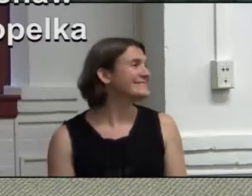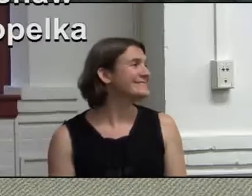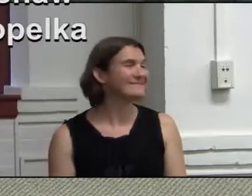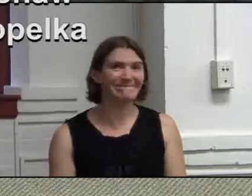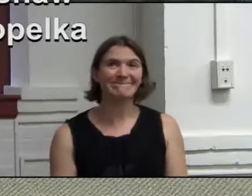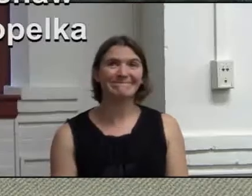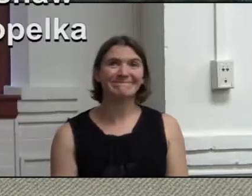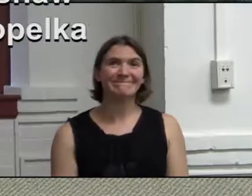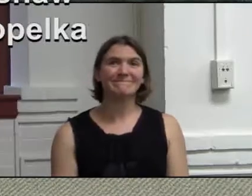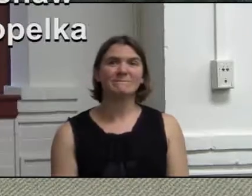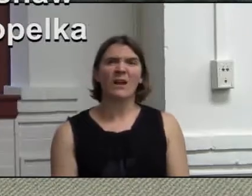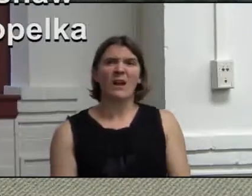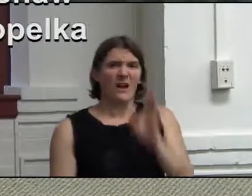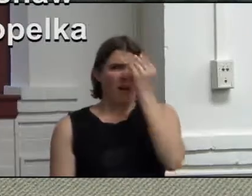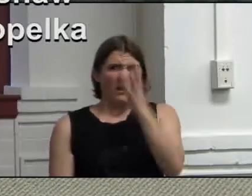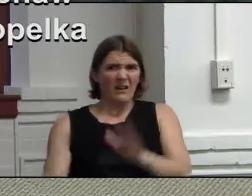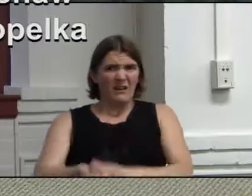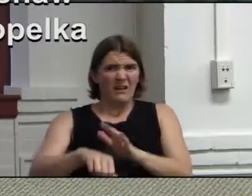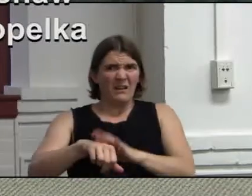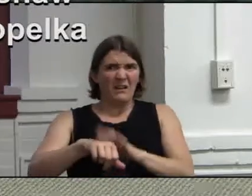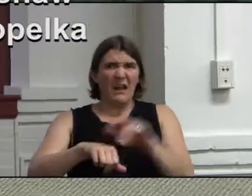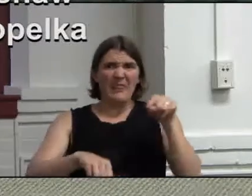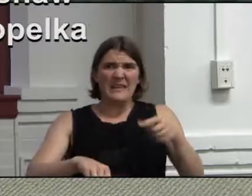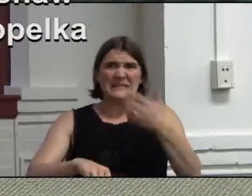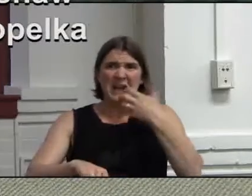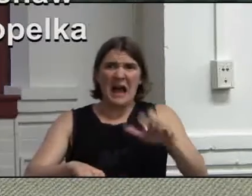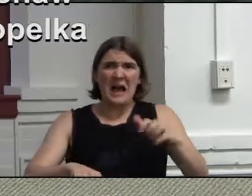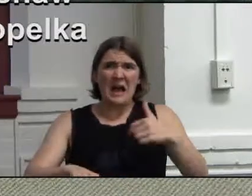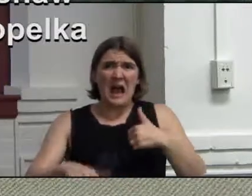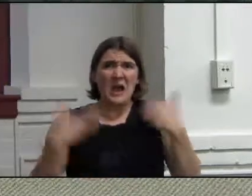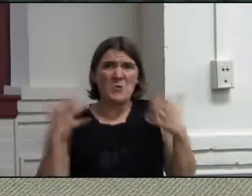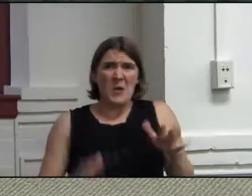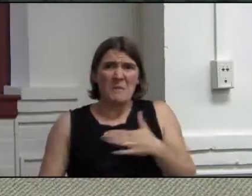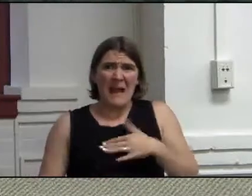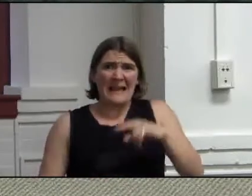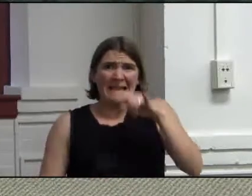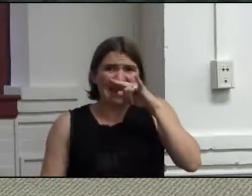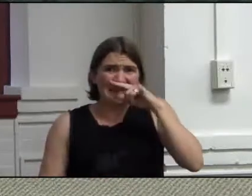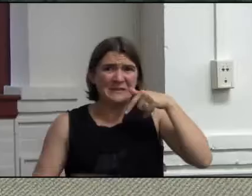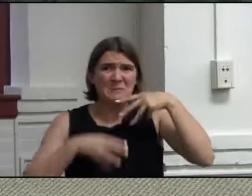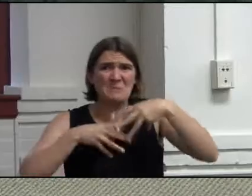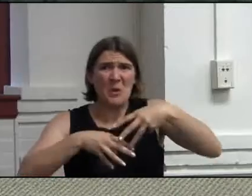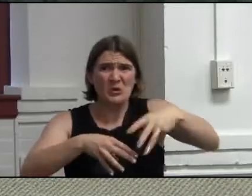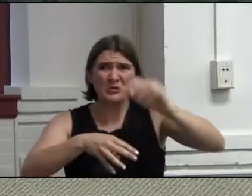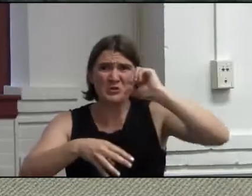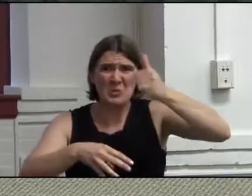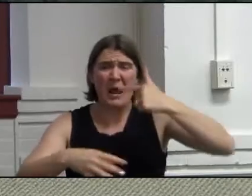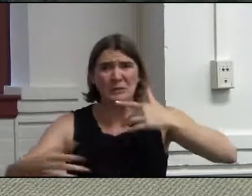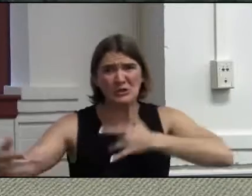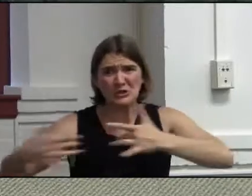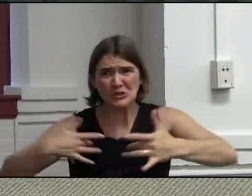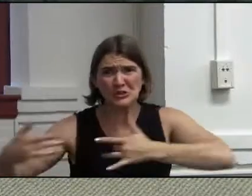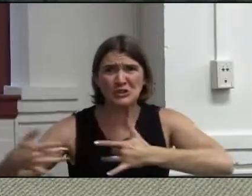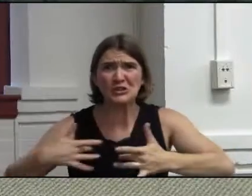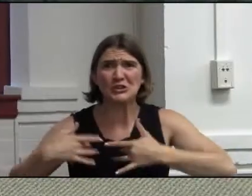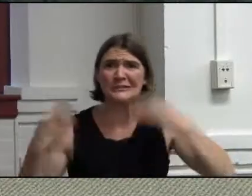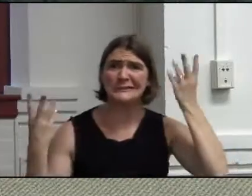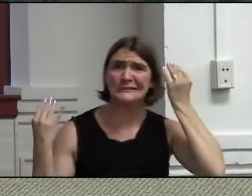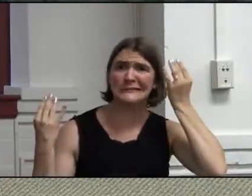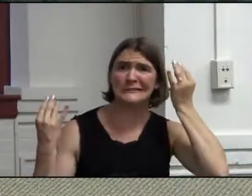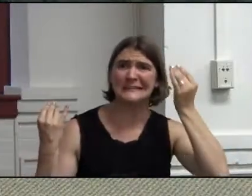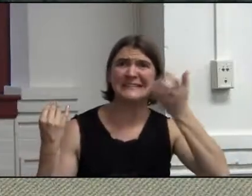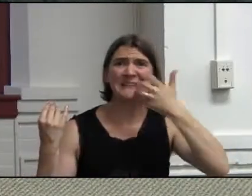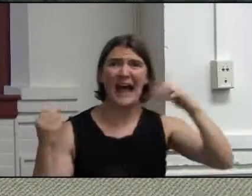if it stays this hot, I don't know if I want my kids marching tomorrow on the pavement. Wait, do people